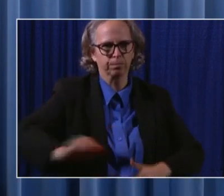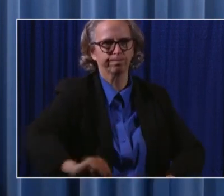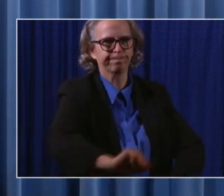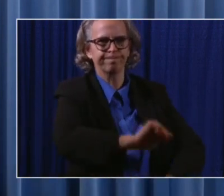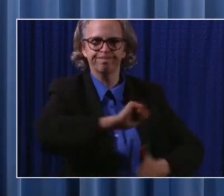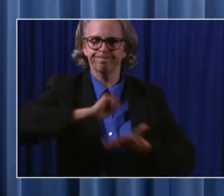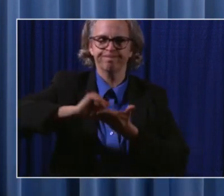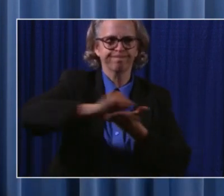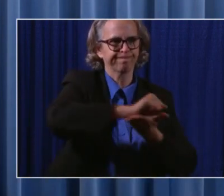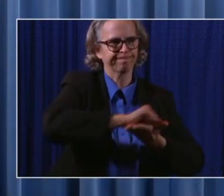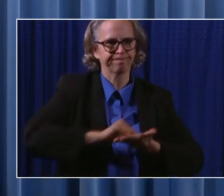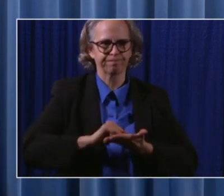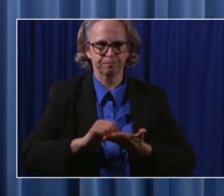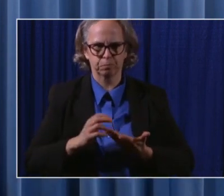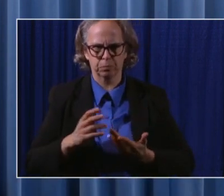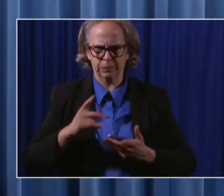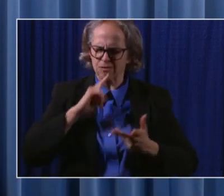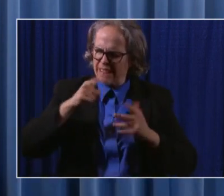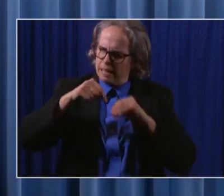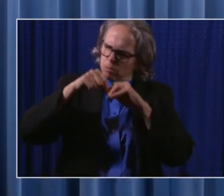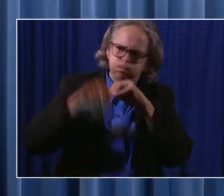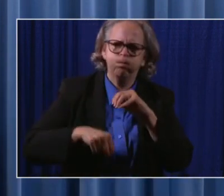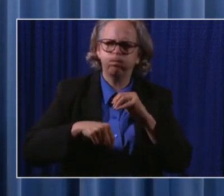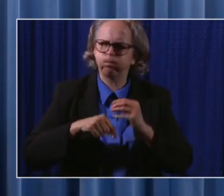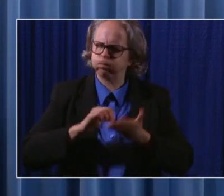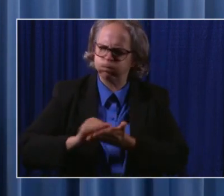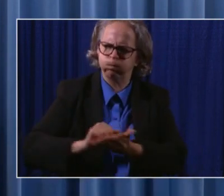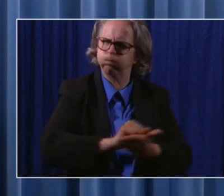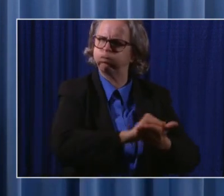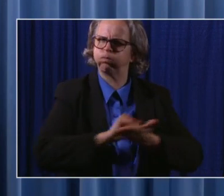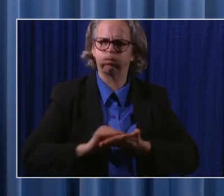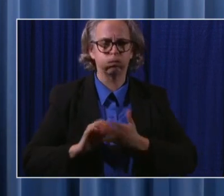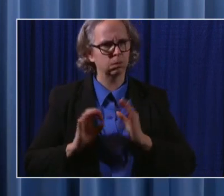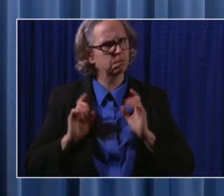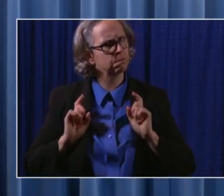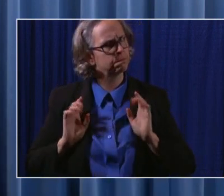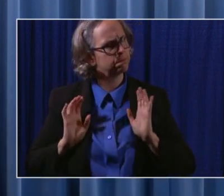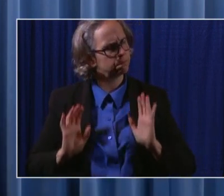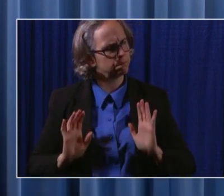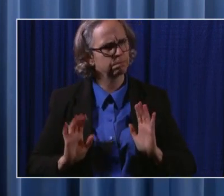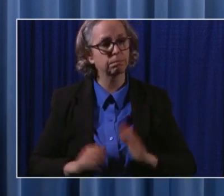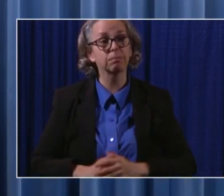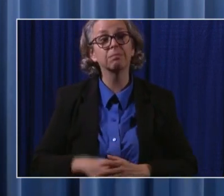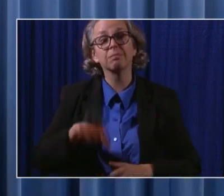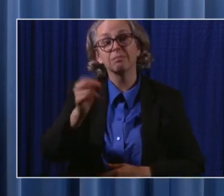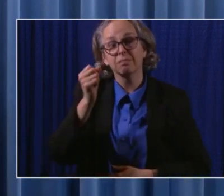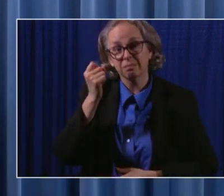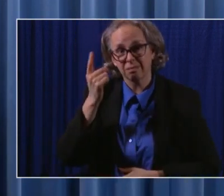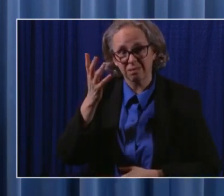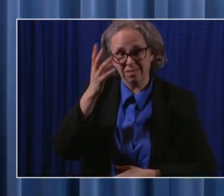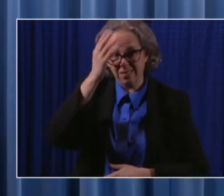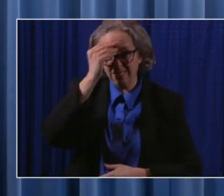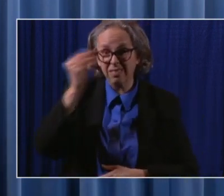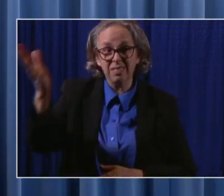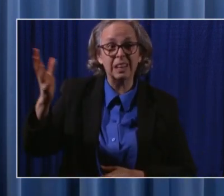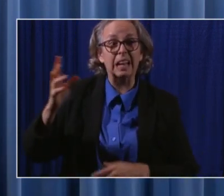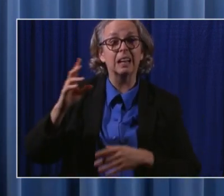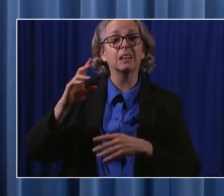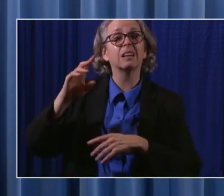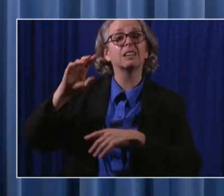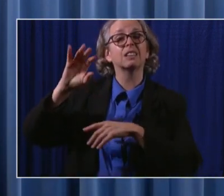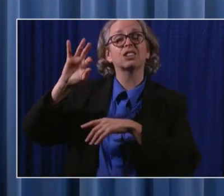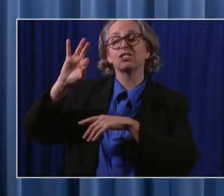providers will report any COVID cases to the Department of Jobs and Family Services, as well, of course, to their local health